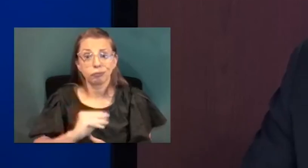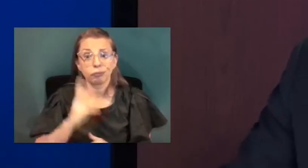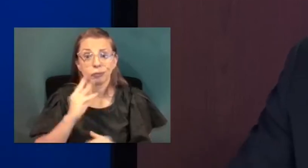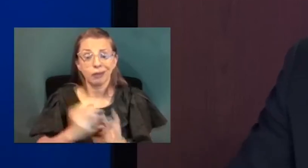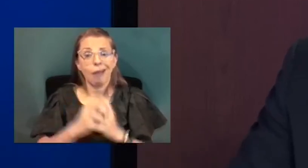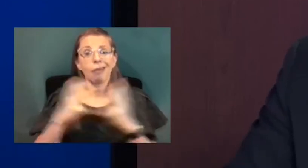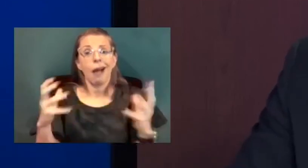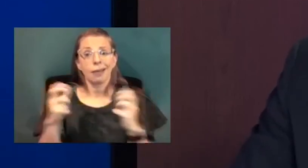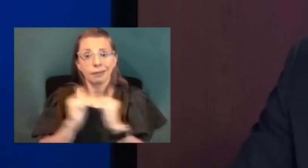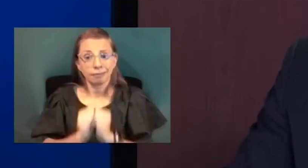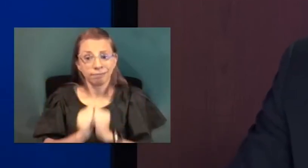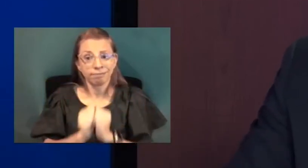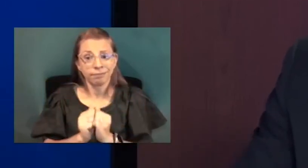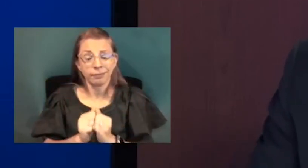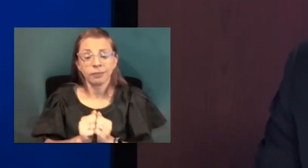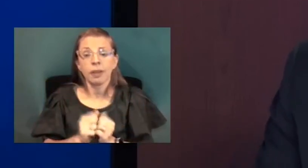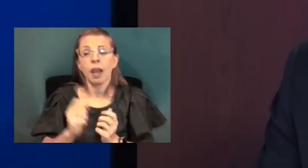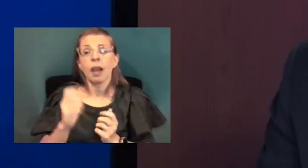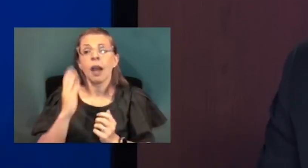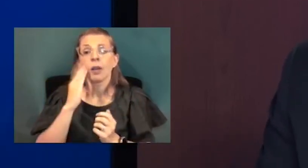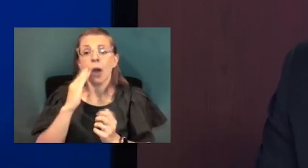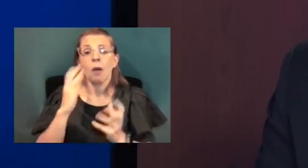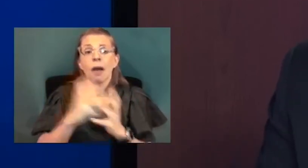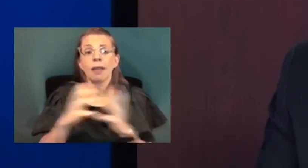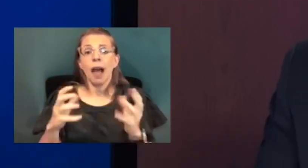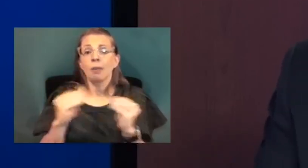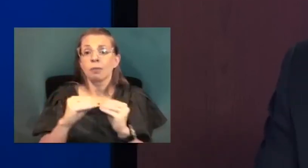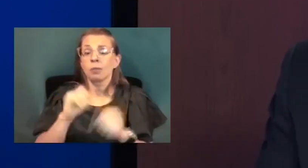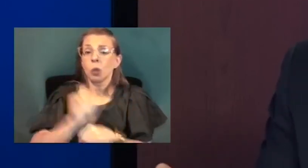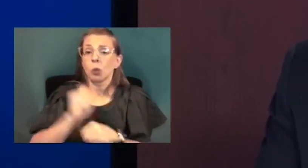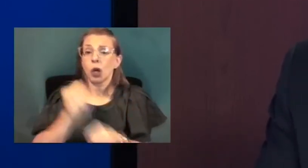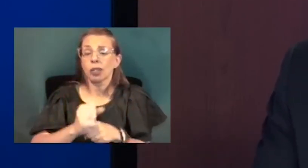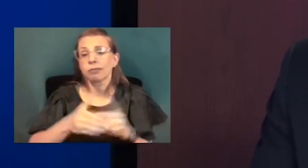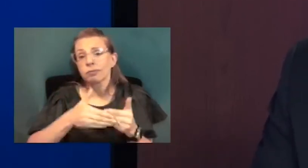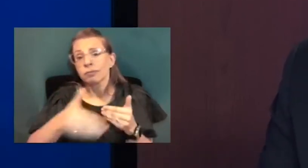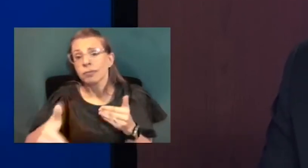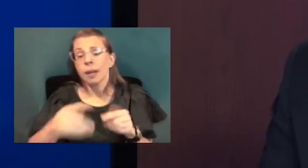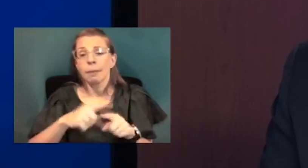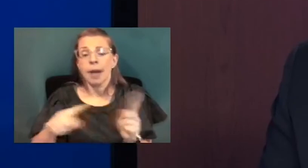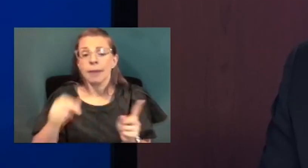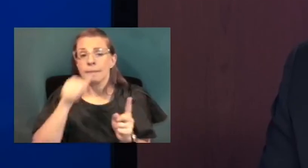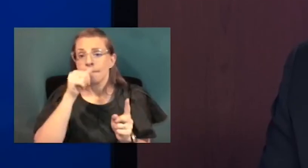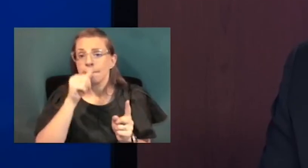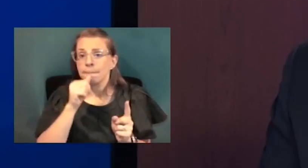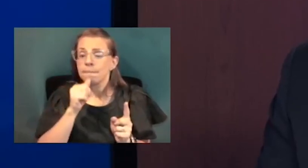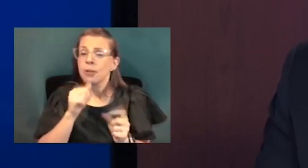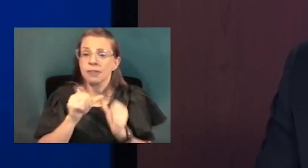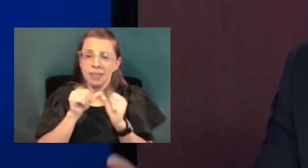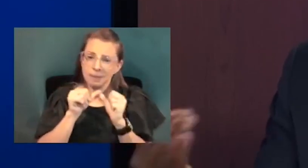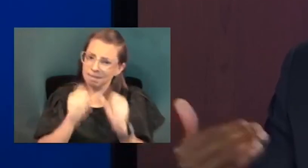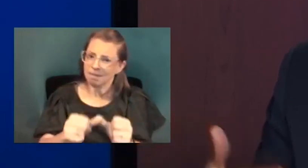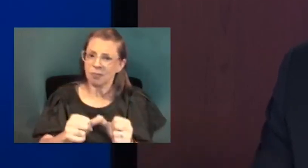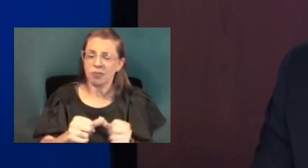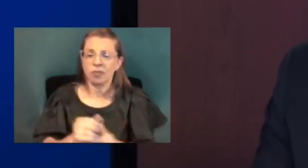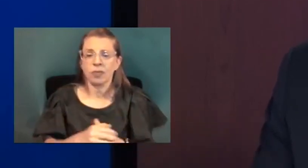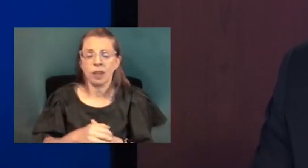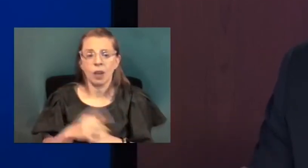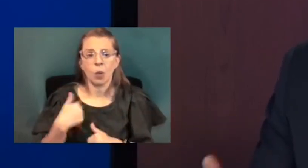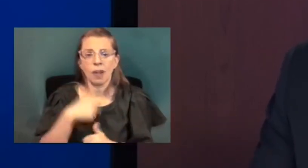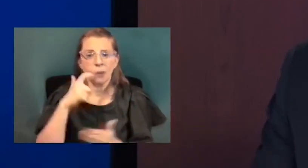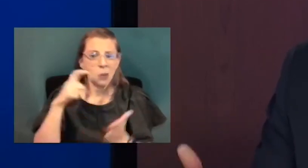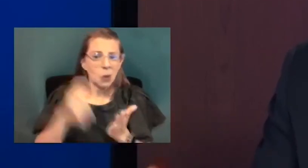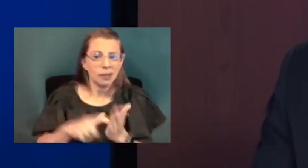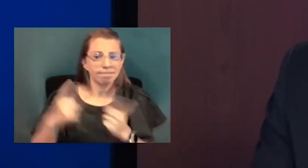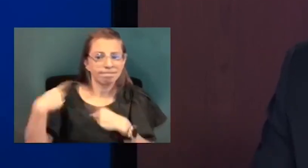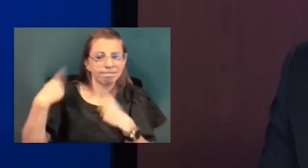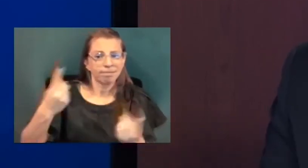know there is more work ahead getting folks vaccinated, but perseverance has been what we've seen over this last year. So pat yourselves on the back for